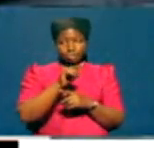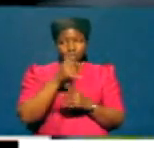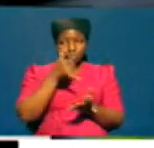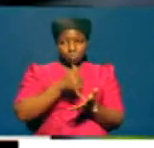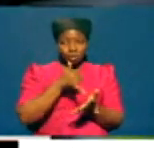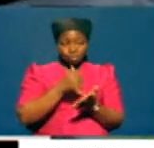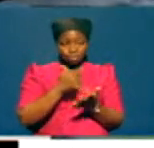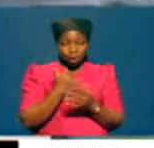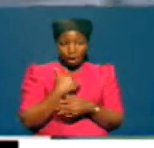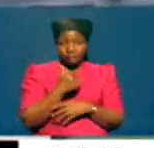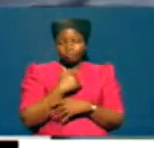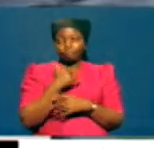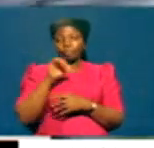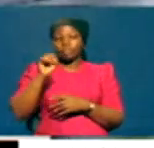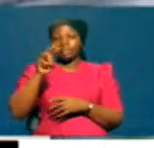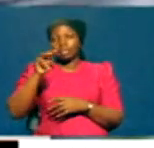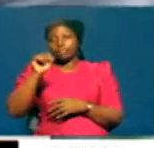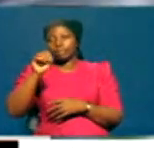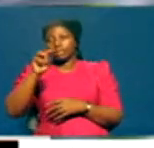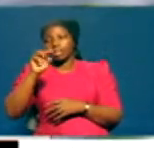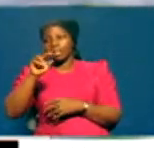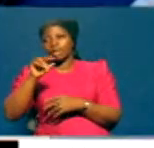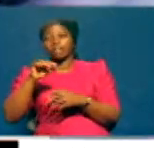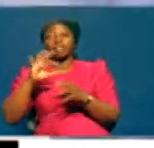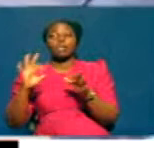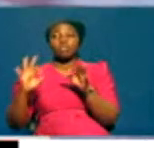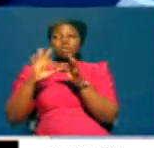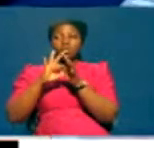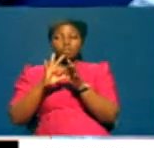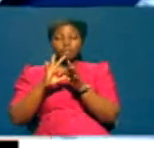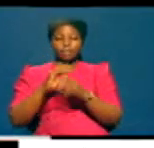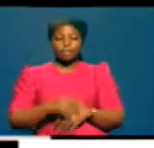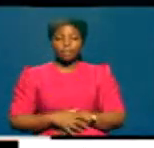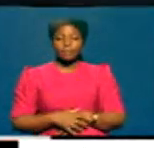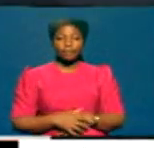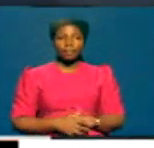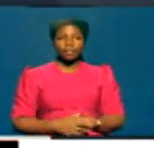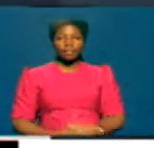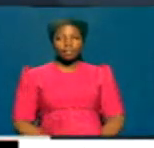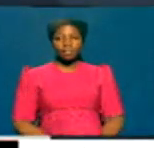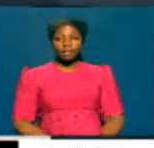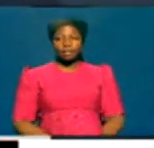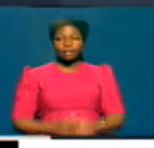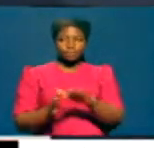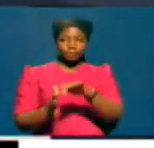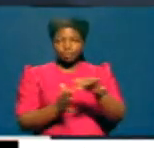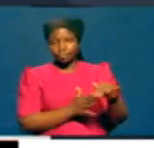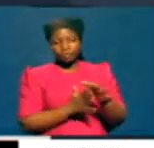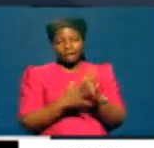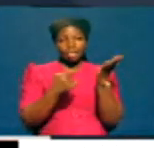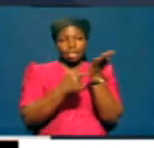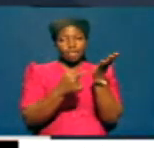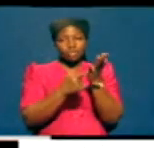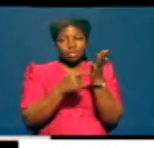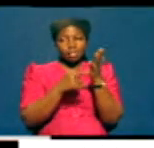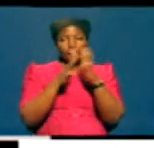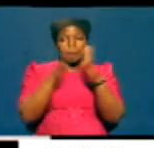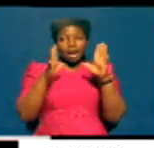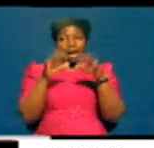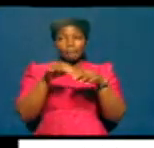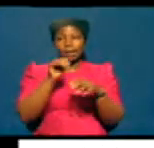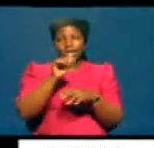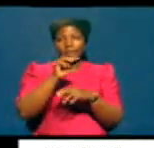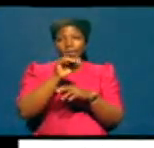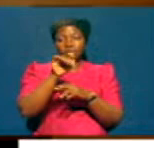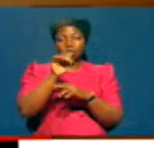which paved the way for Lee to become eventual head of the conglomerate. Meanwhile, technology giant Amazon's TV and film